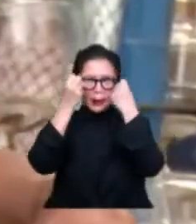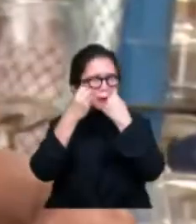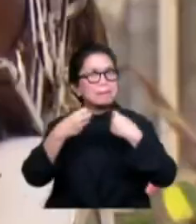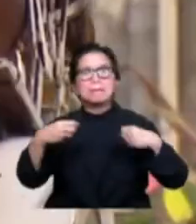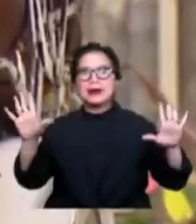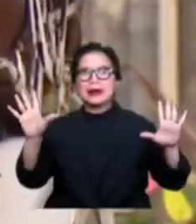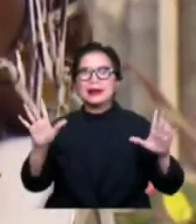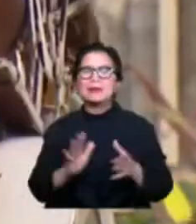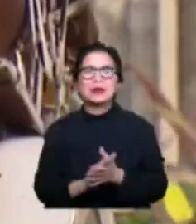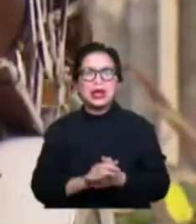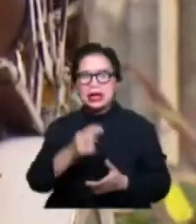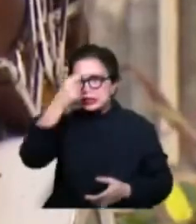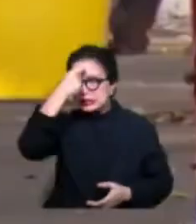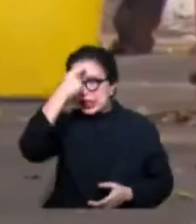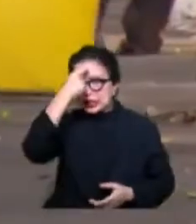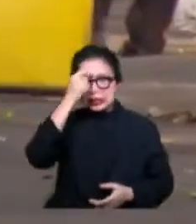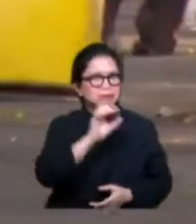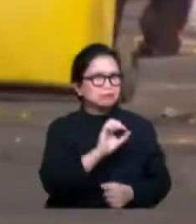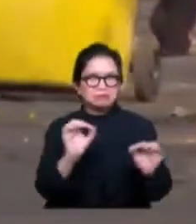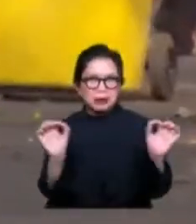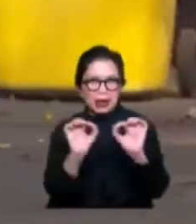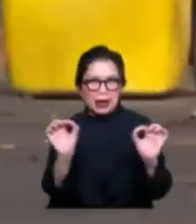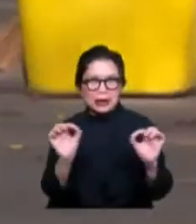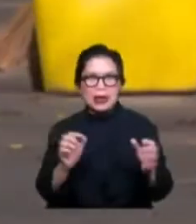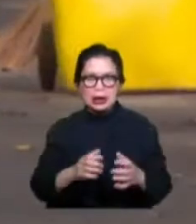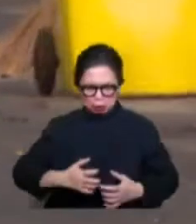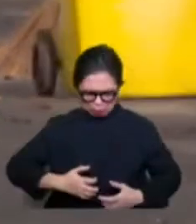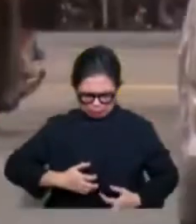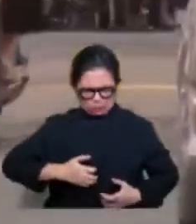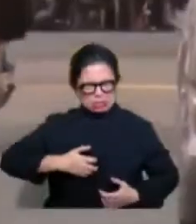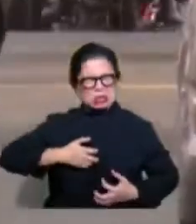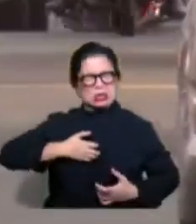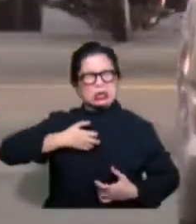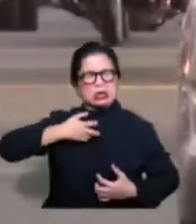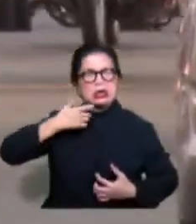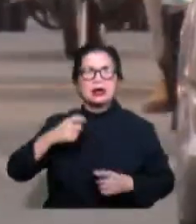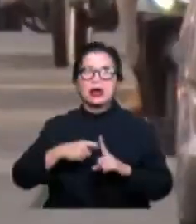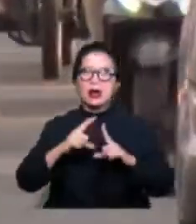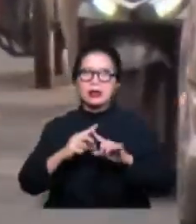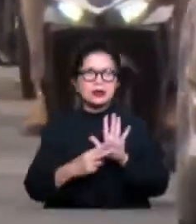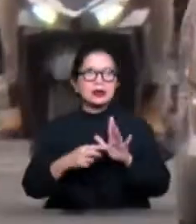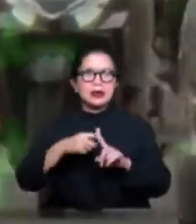heart disease, cancer, and other disease can be minimized.